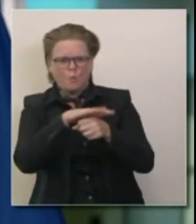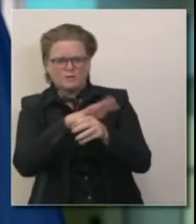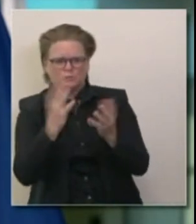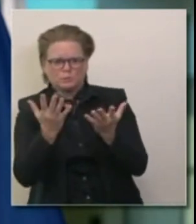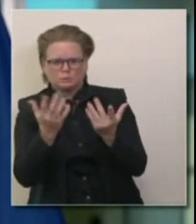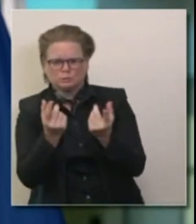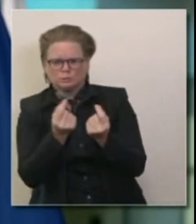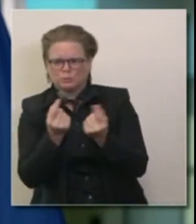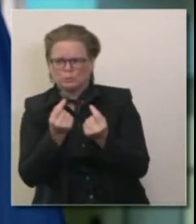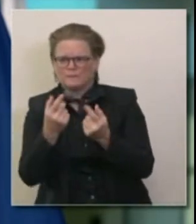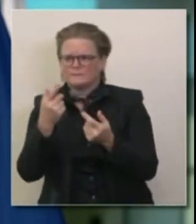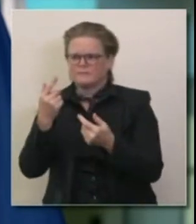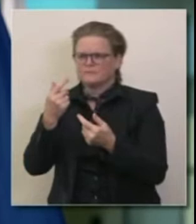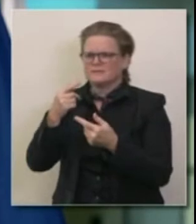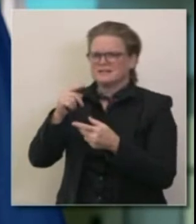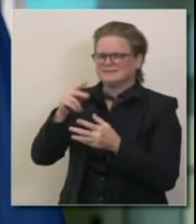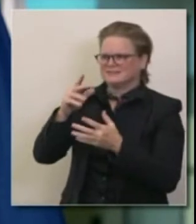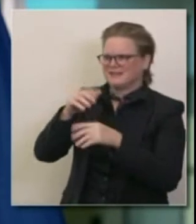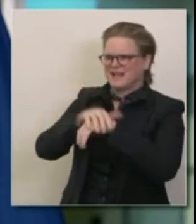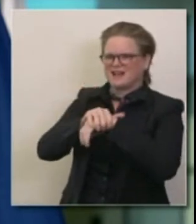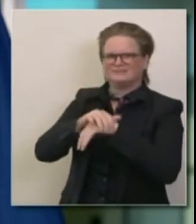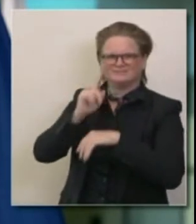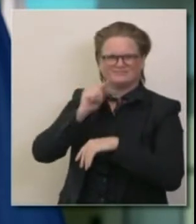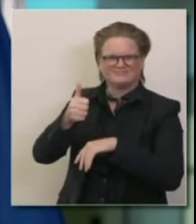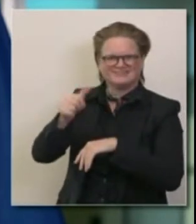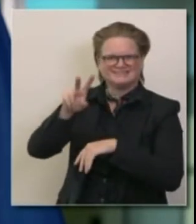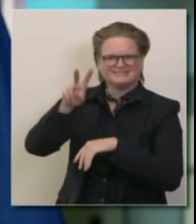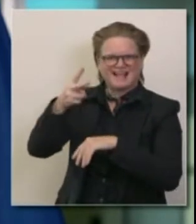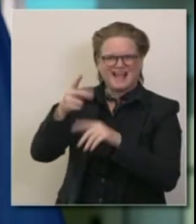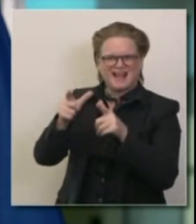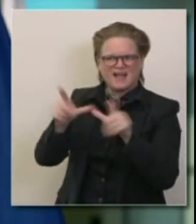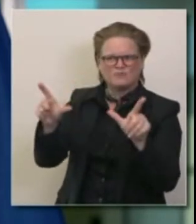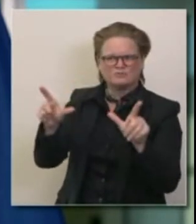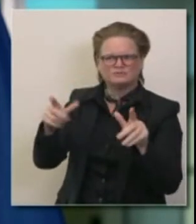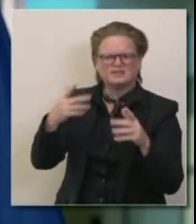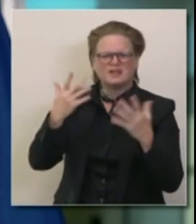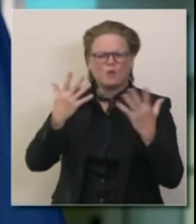English as second language, the localized considerations and concerns and